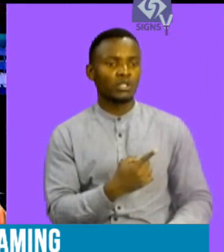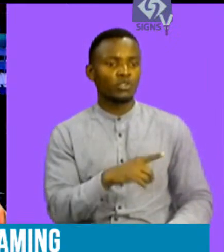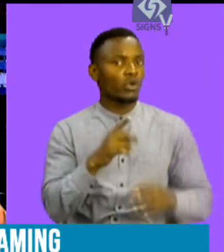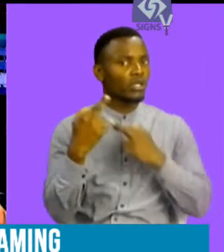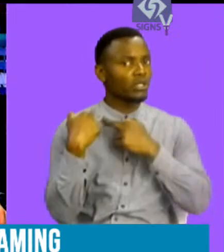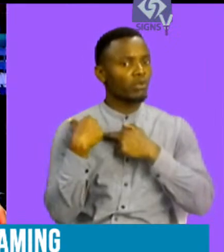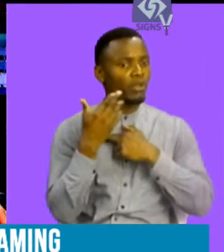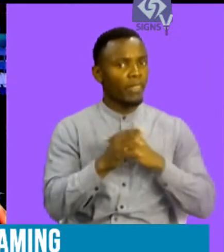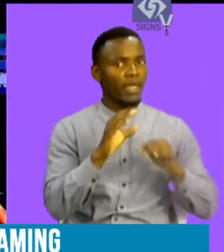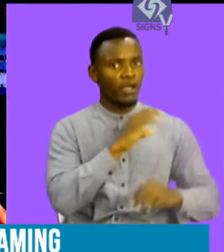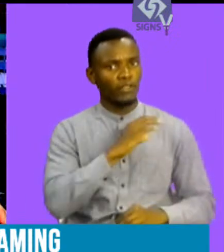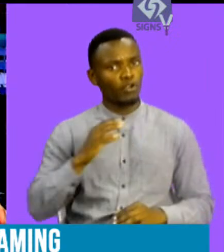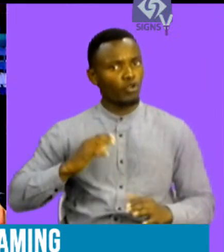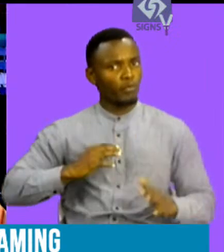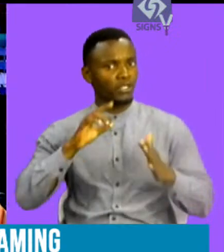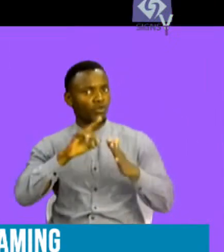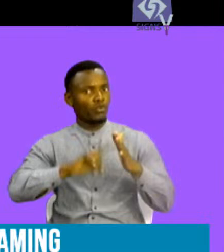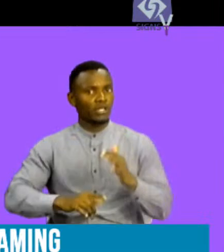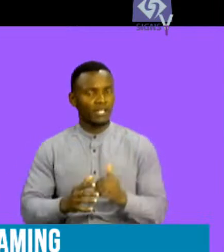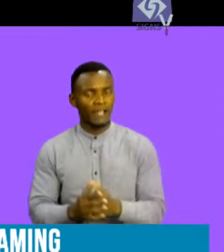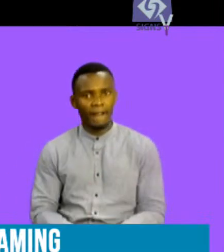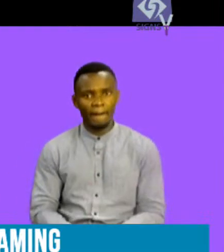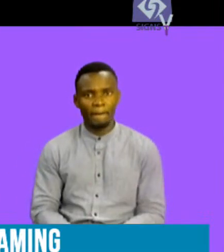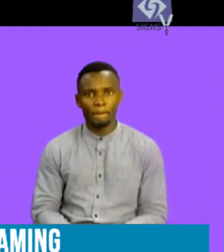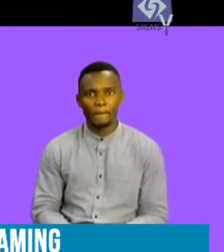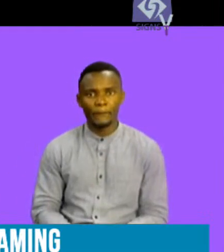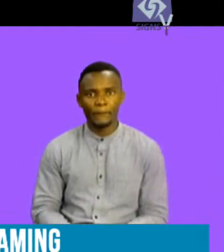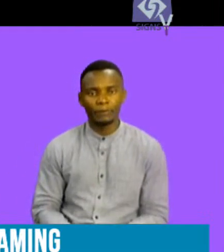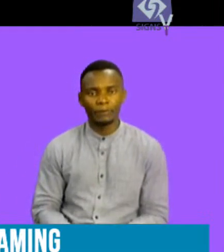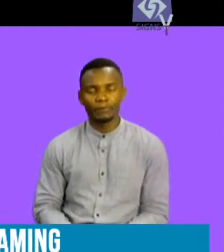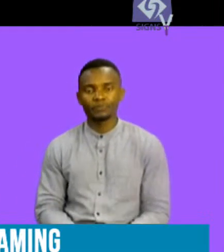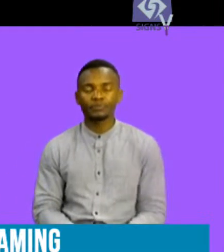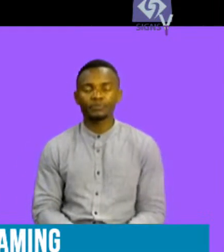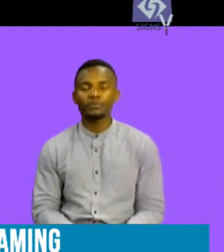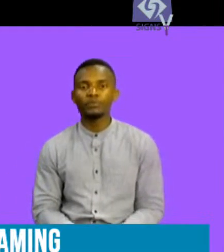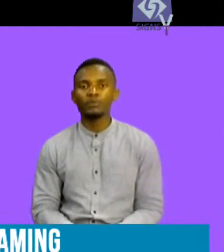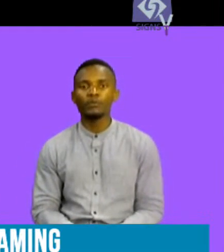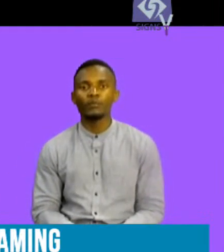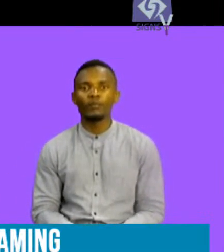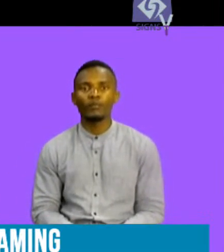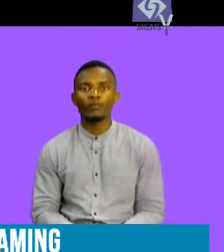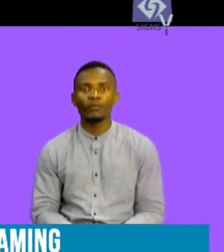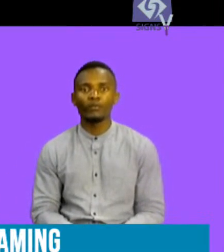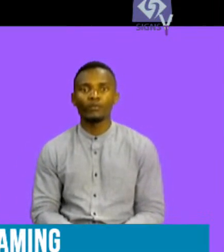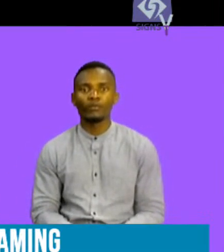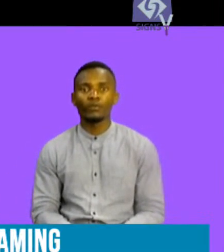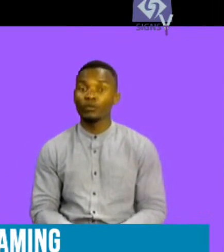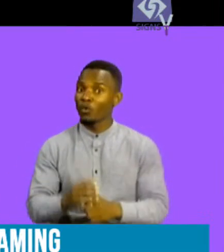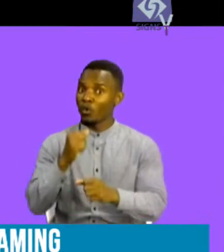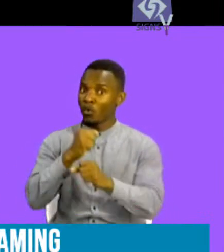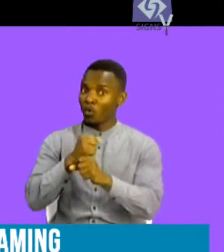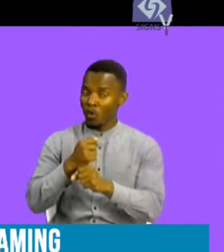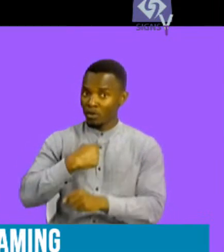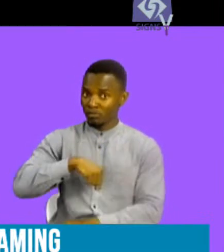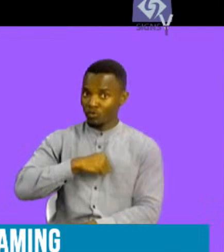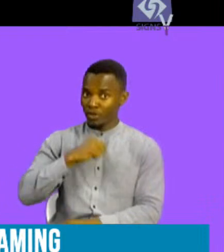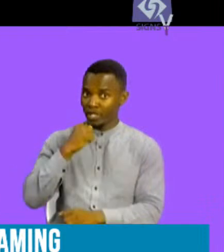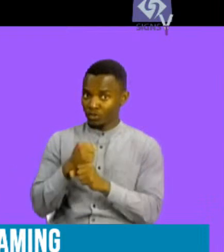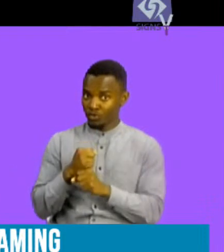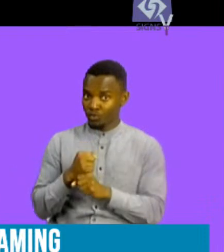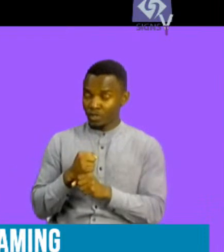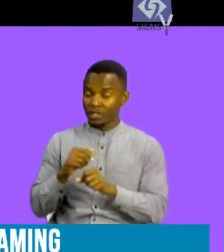then? Thank you. What I would say, the work we are doing, or what we are doing, or